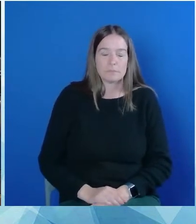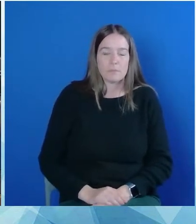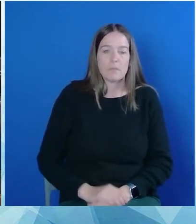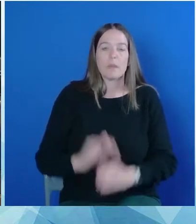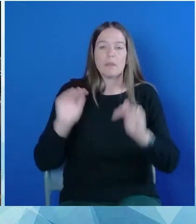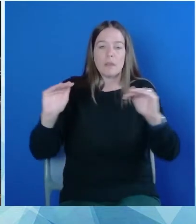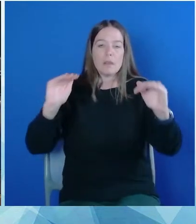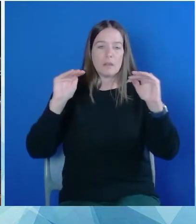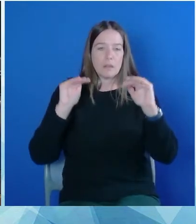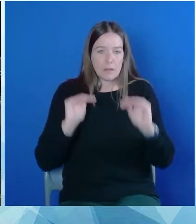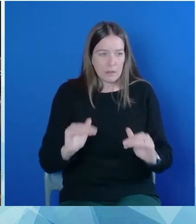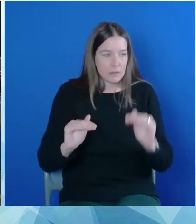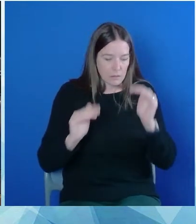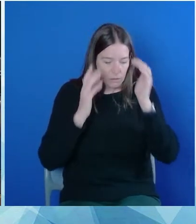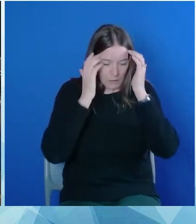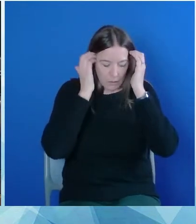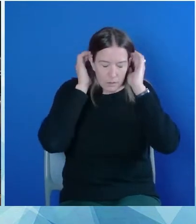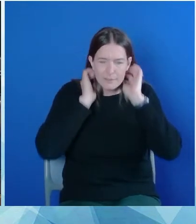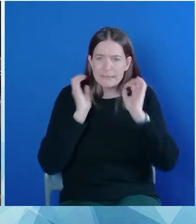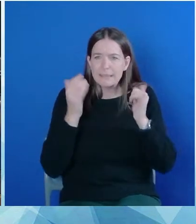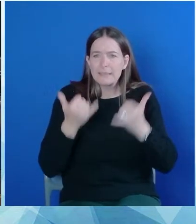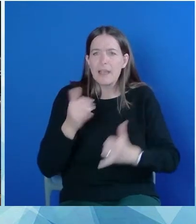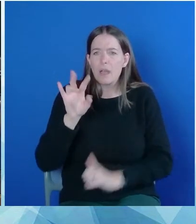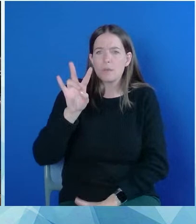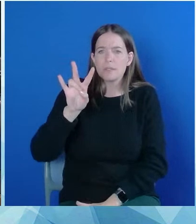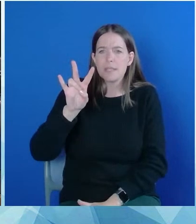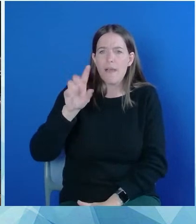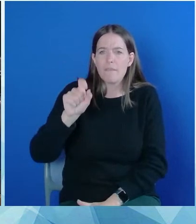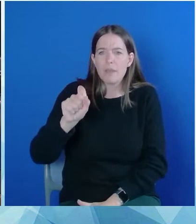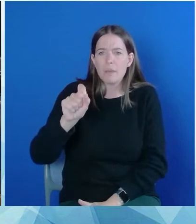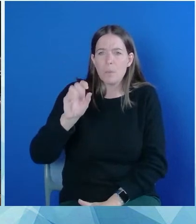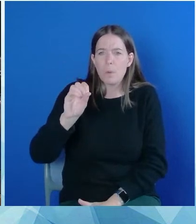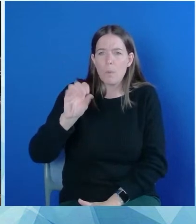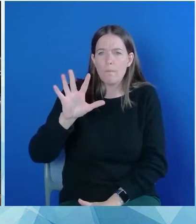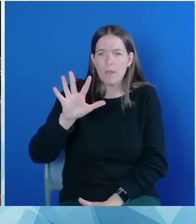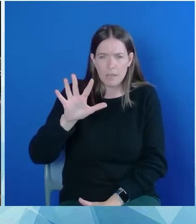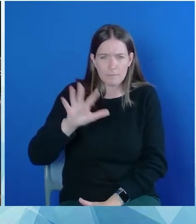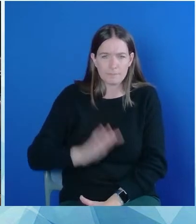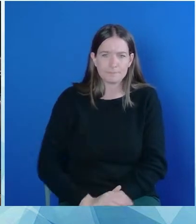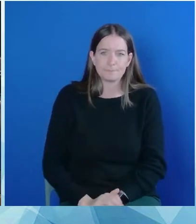Moving on to, I believe we are now on to 7.05.